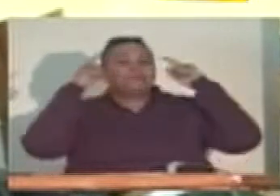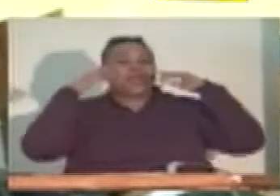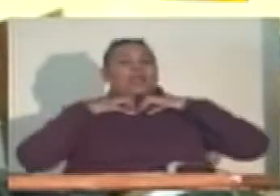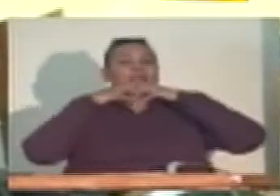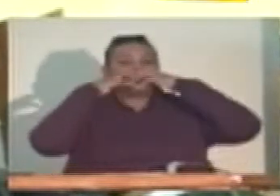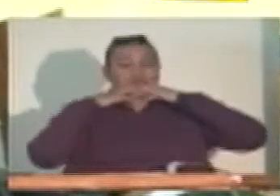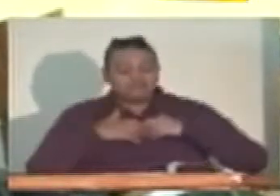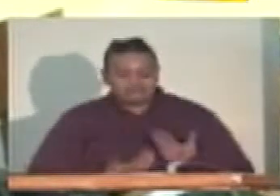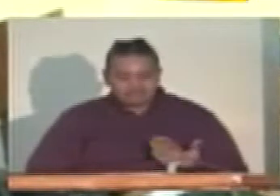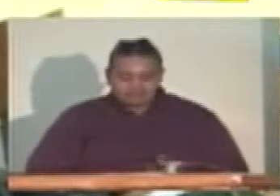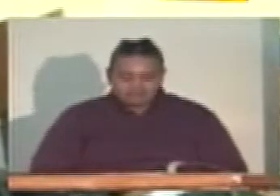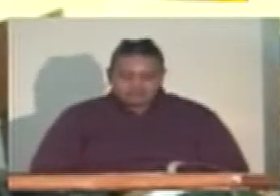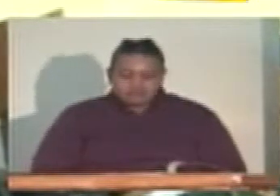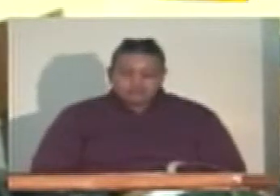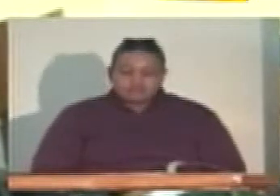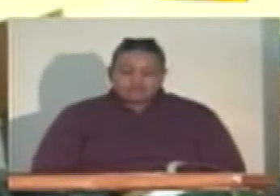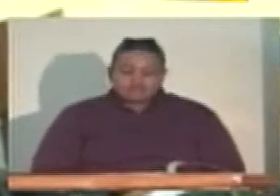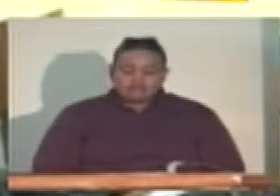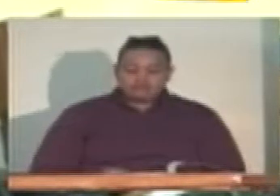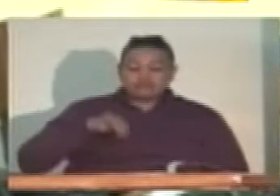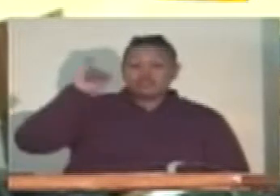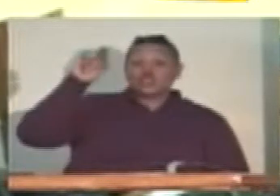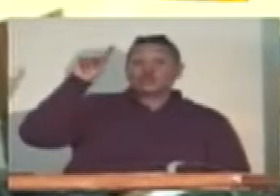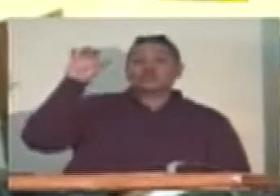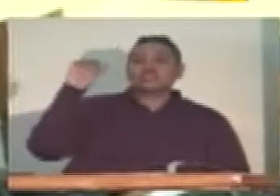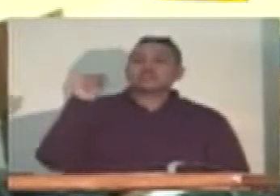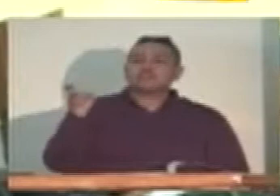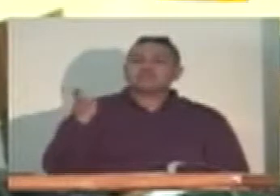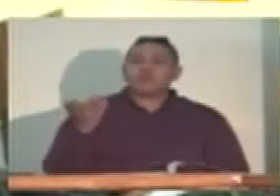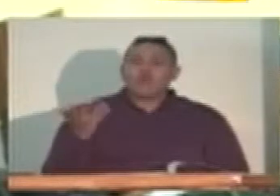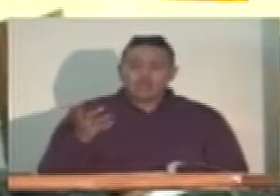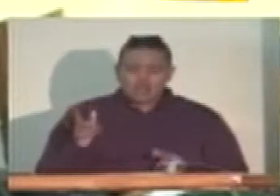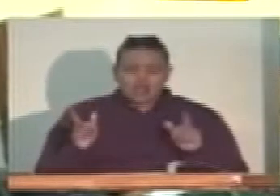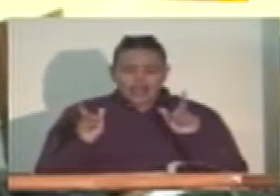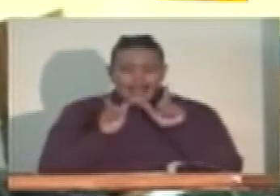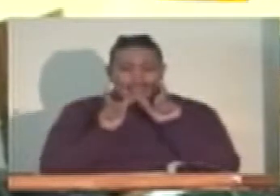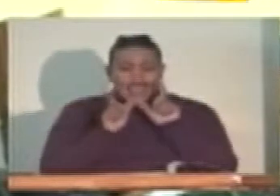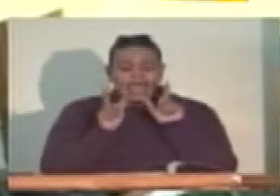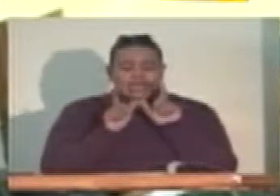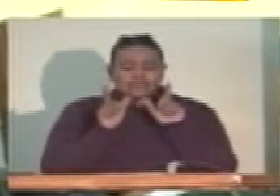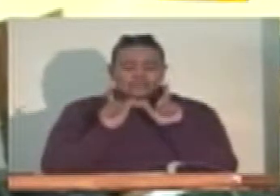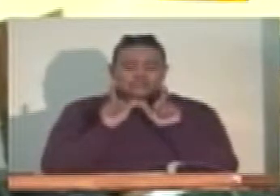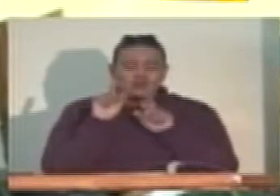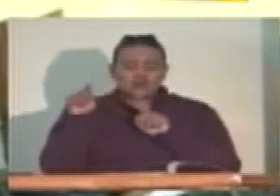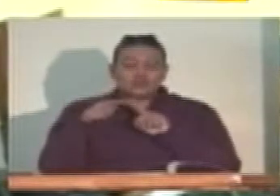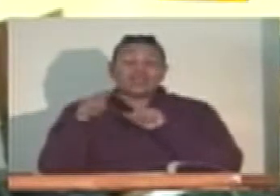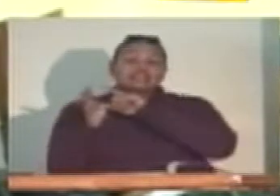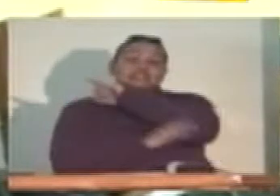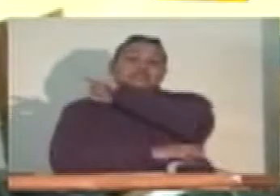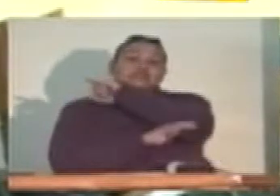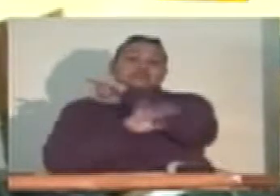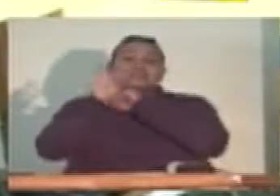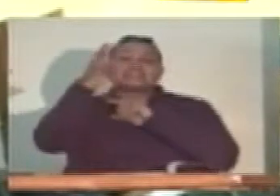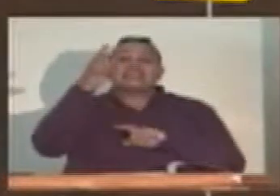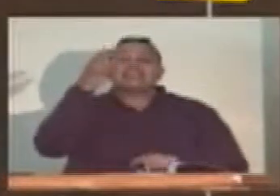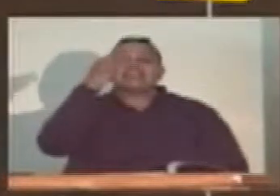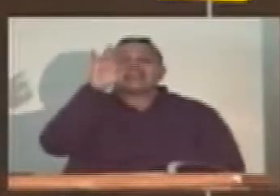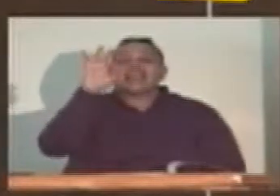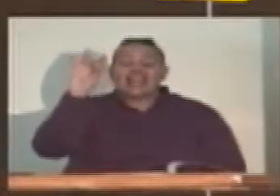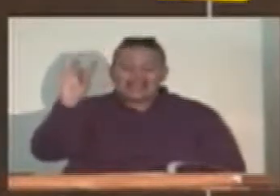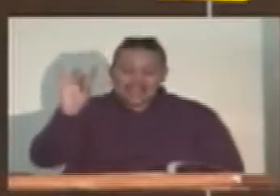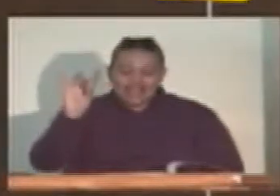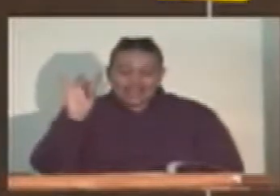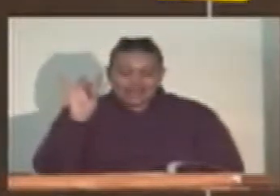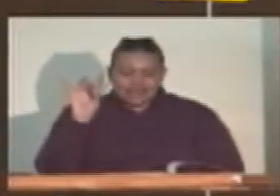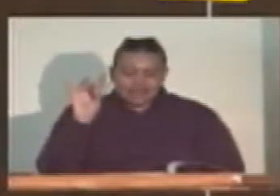anniversary. The JUTC was granted an exclusive license on September